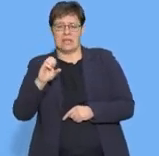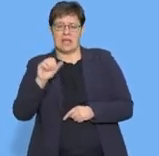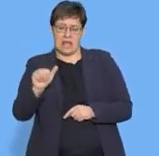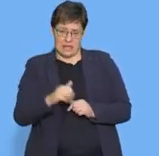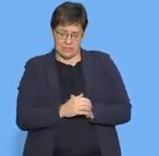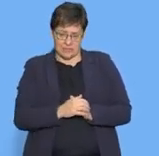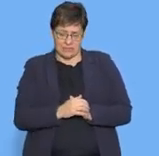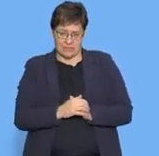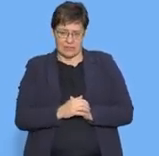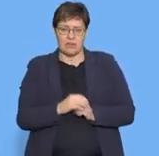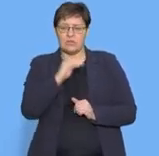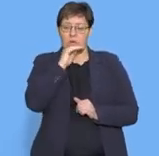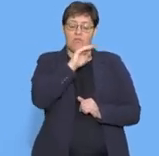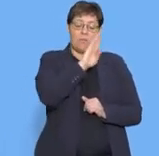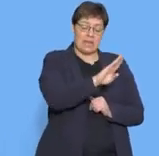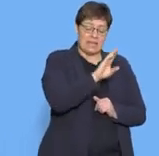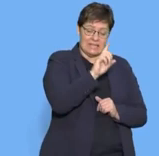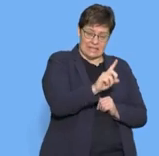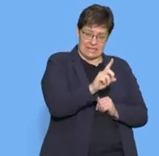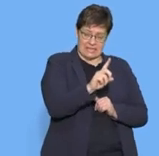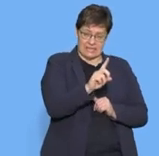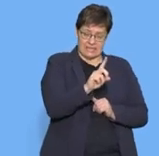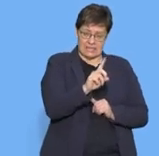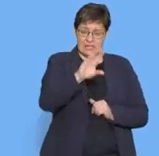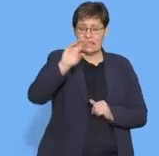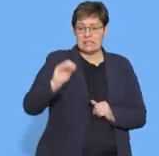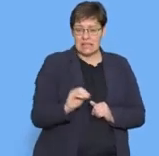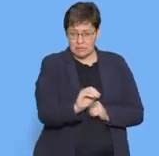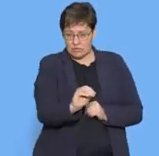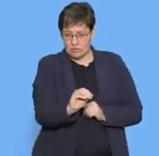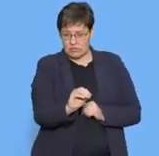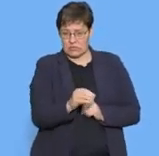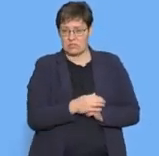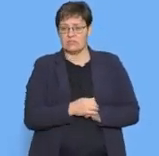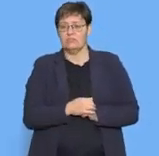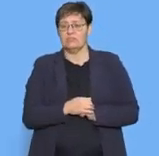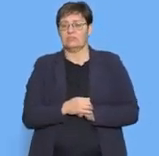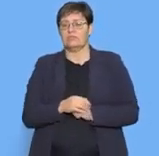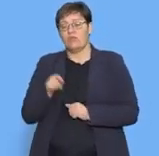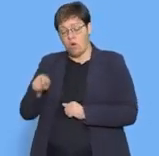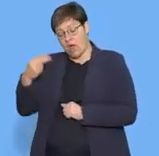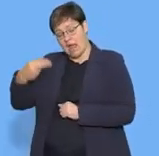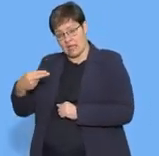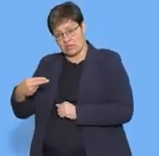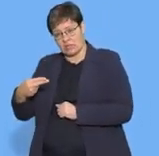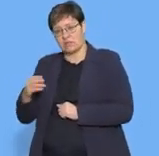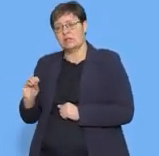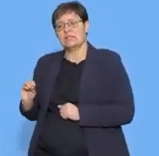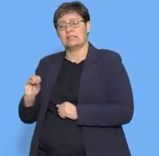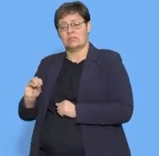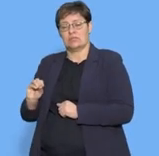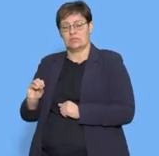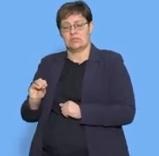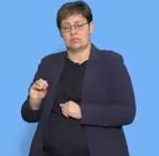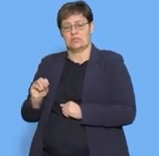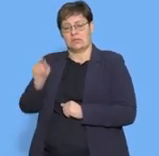now substitute each of these. So for BD, we're going to substitute this in. And for this H here, we're